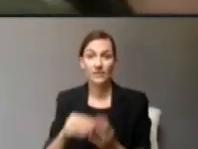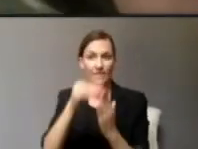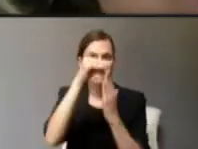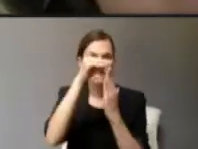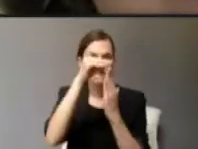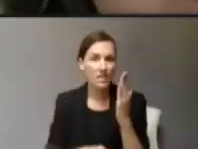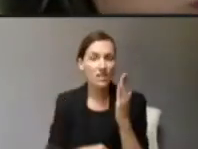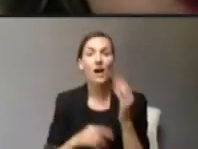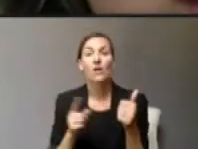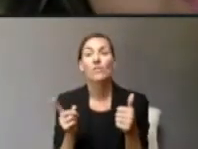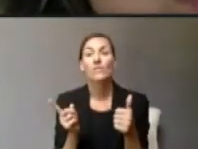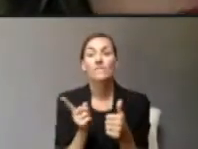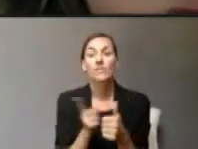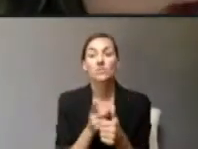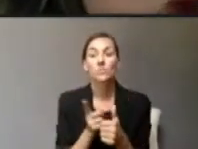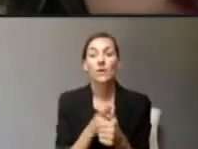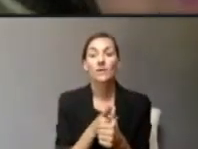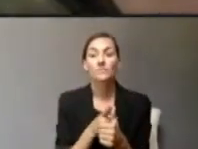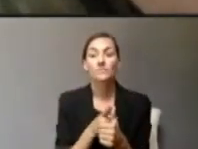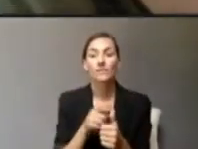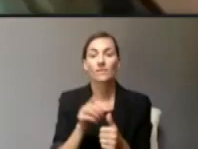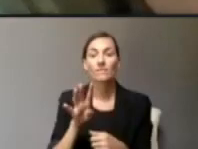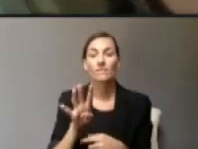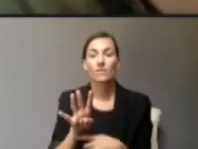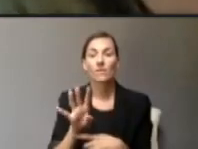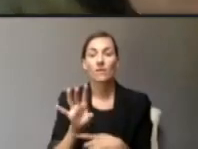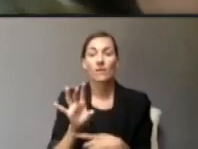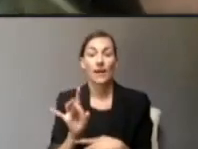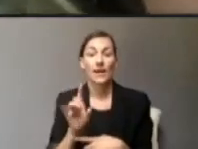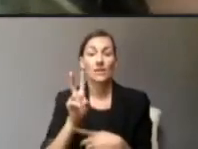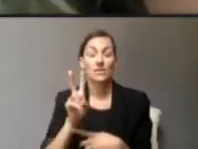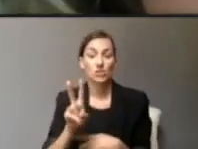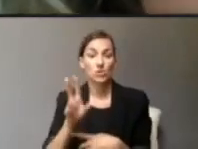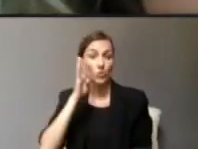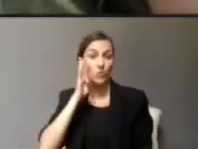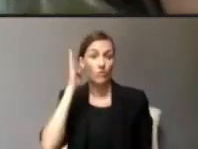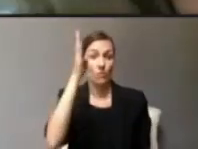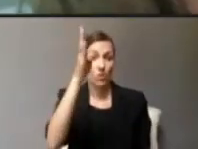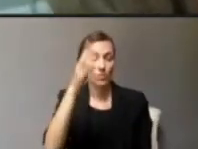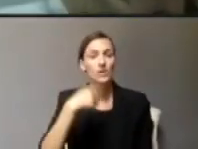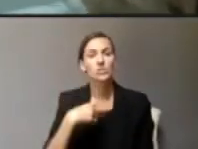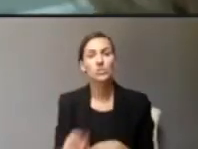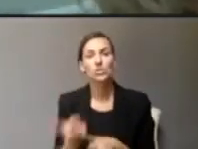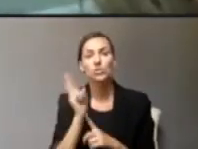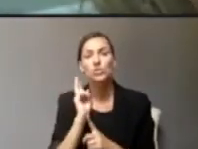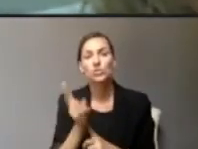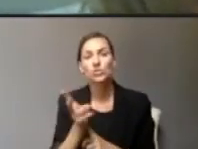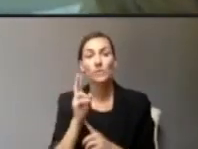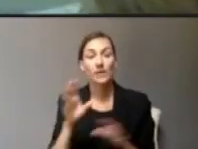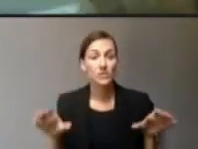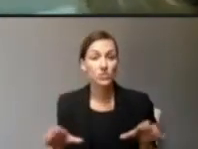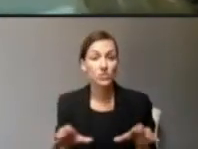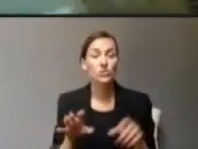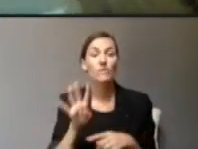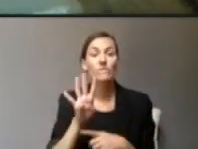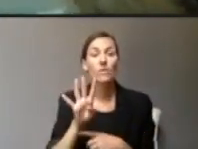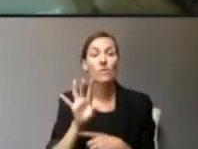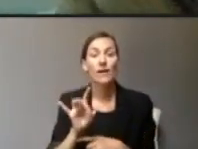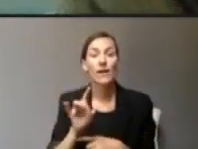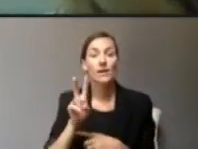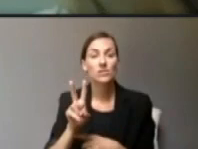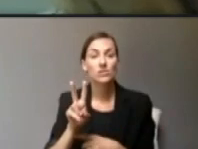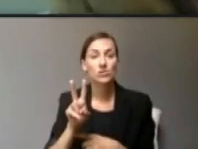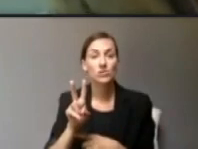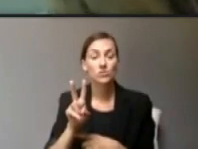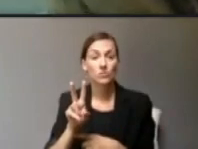first one is from 482 Forward. It takes about 2 minutes to complete, and it's the 482 Forward's